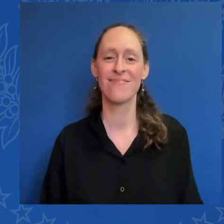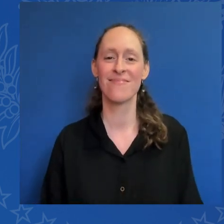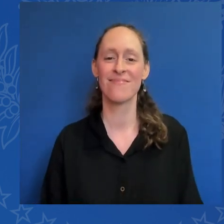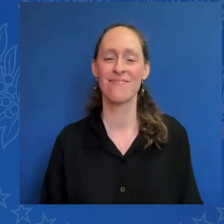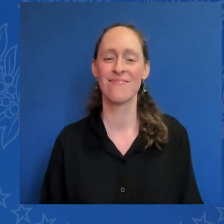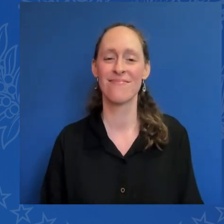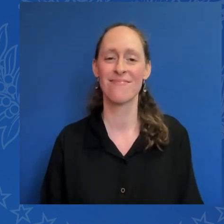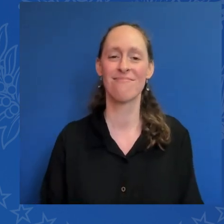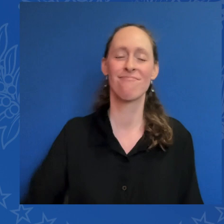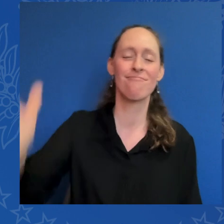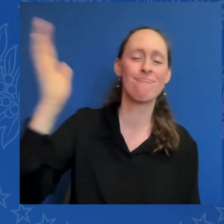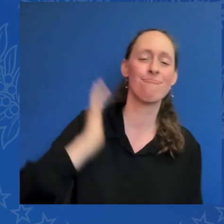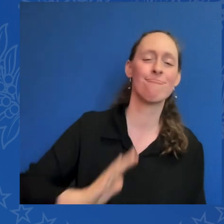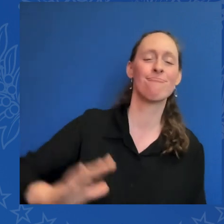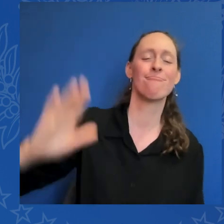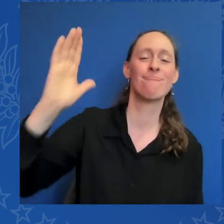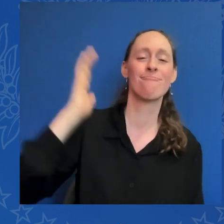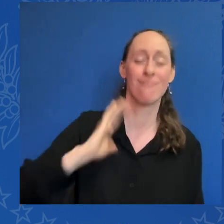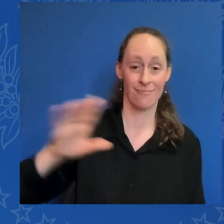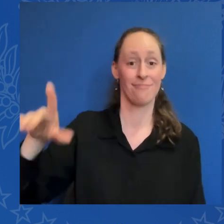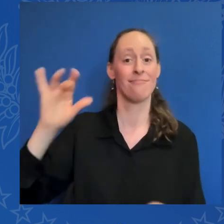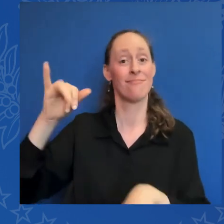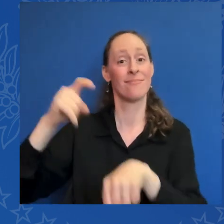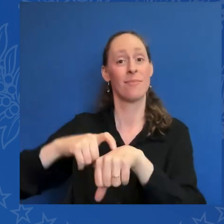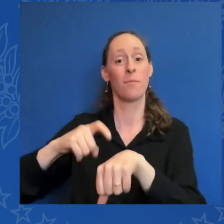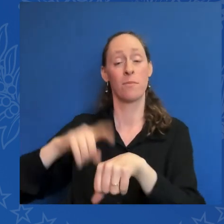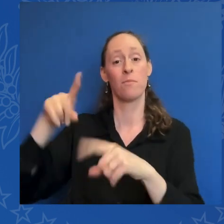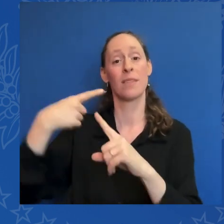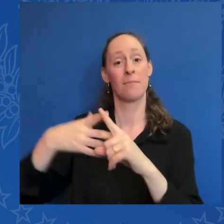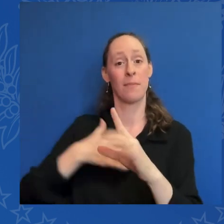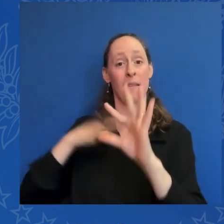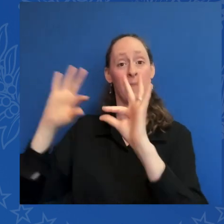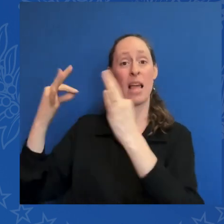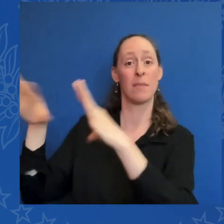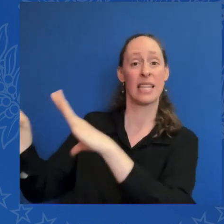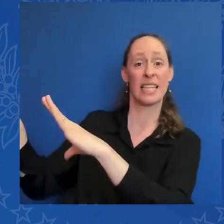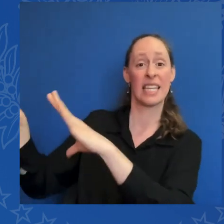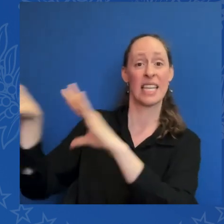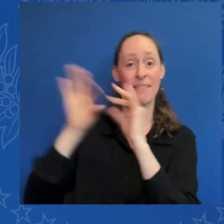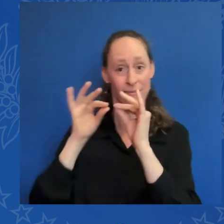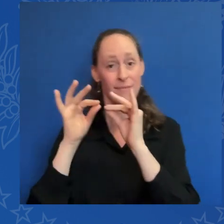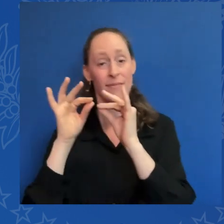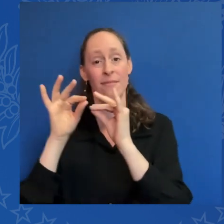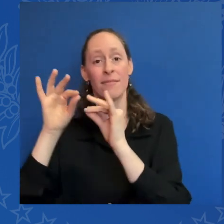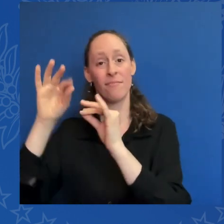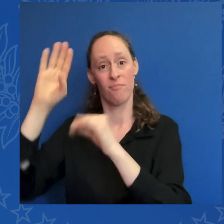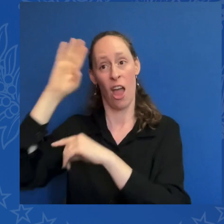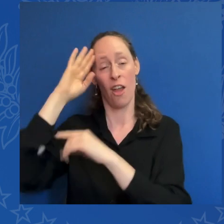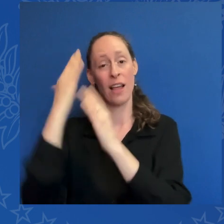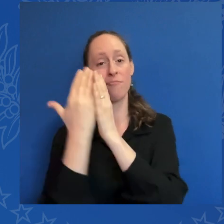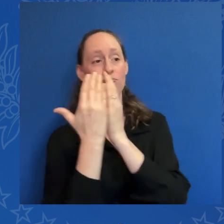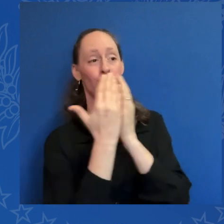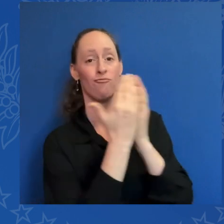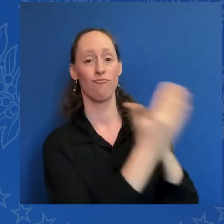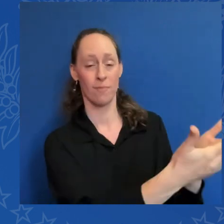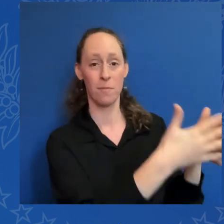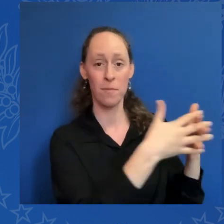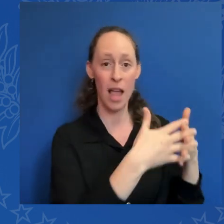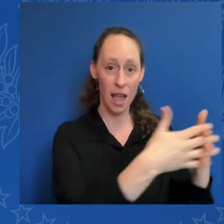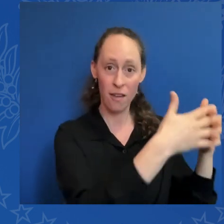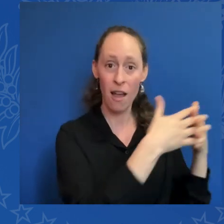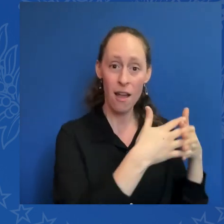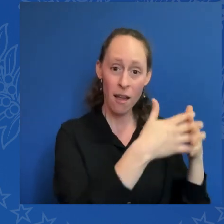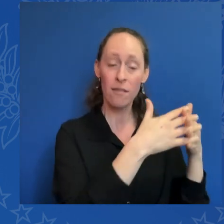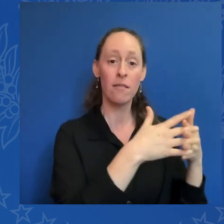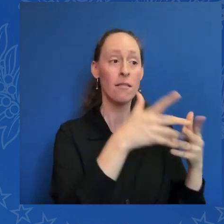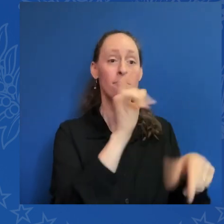the brothers bound for America, another shoemaker named Joseph Kearney from Moneygall was leaving, because